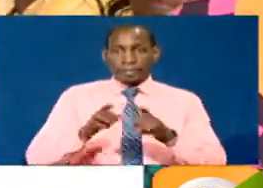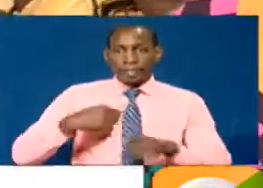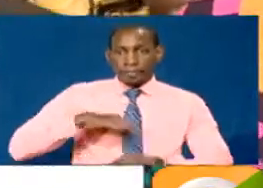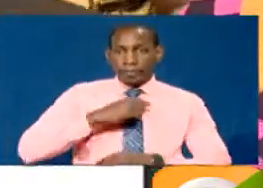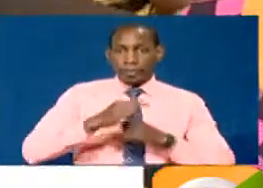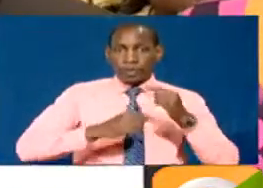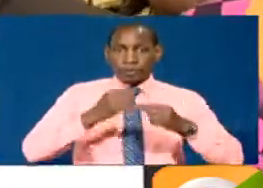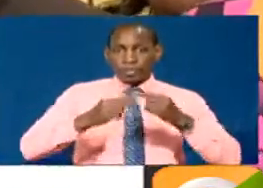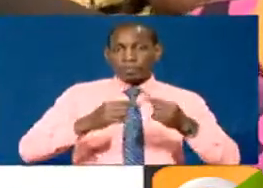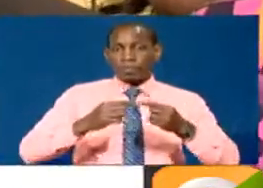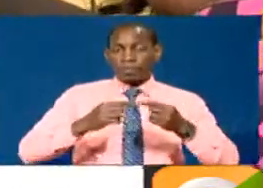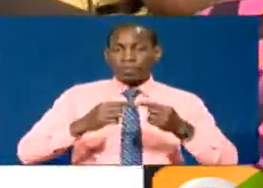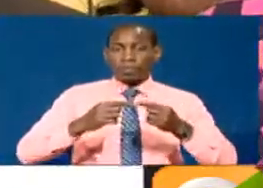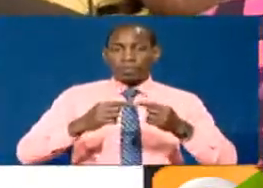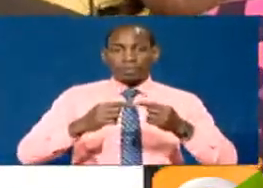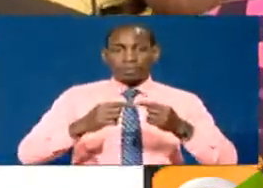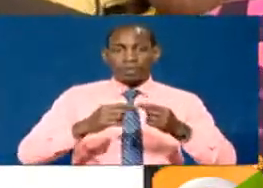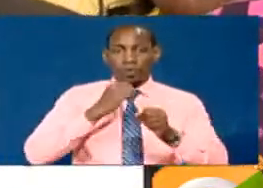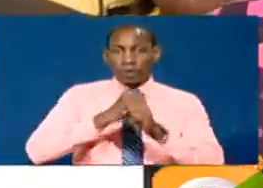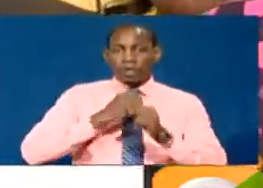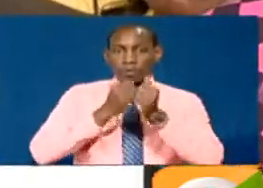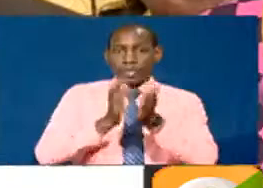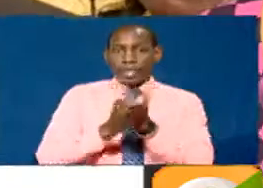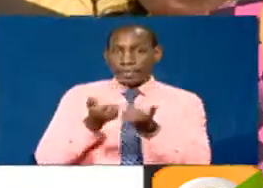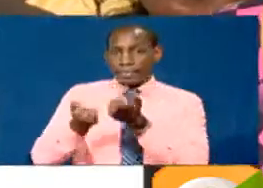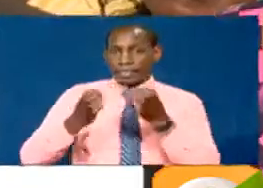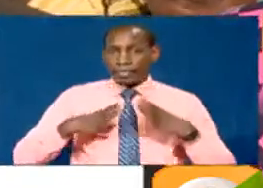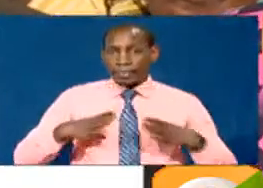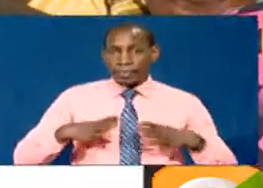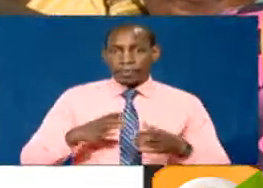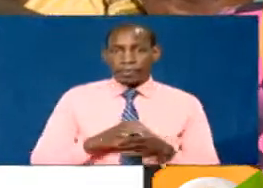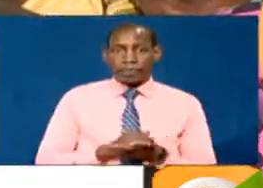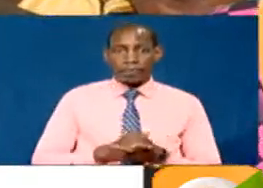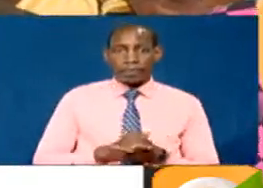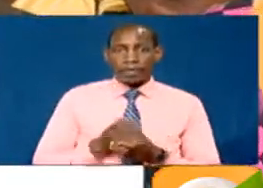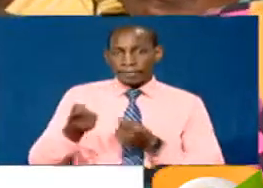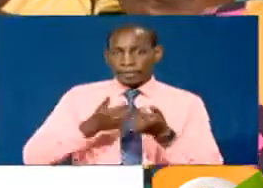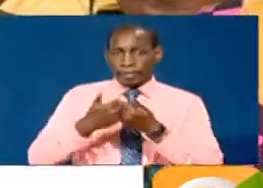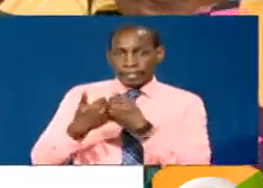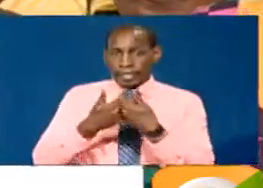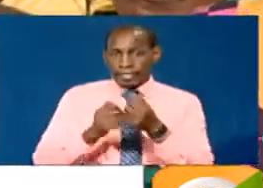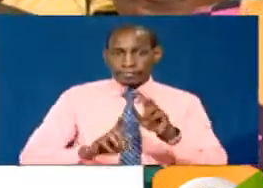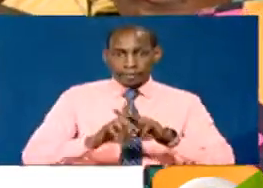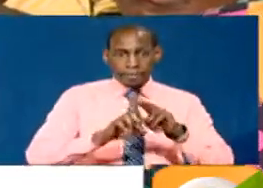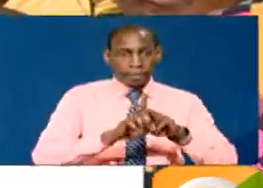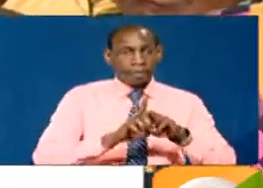to work with the traders. There are a few snags here and there that,